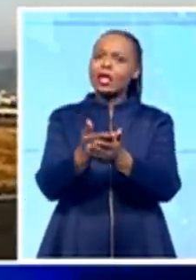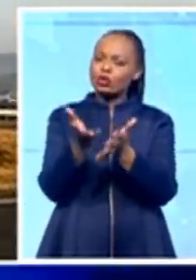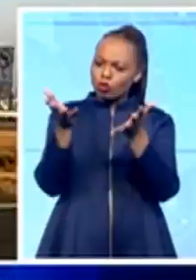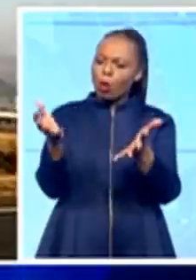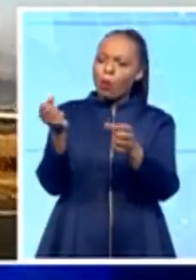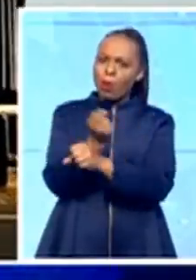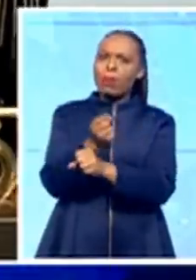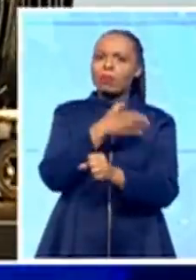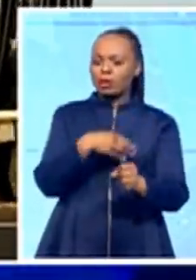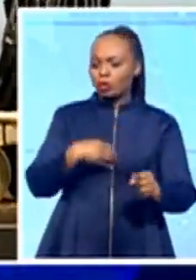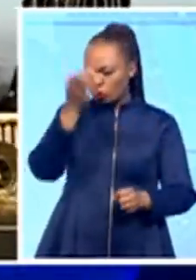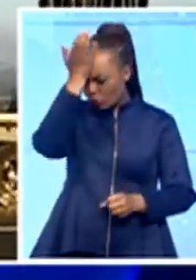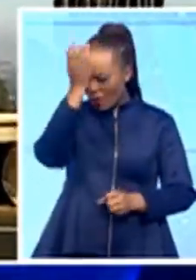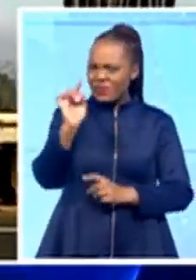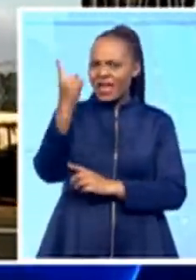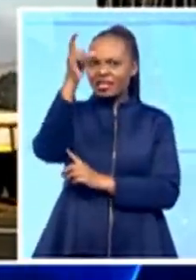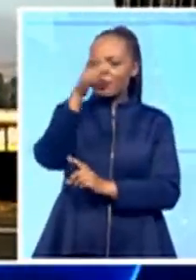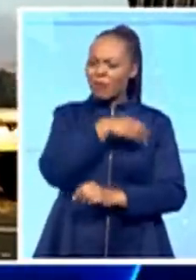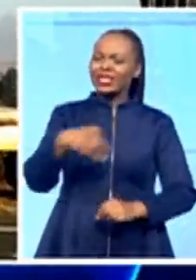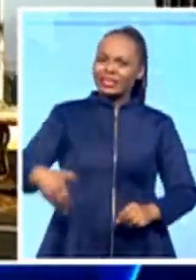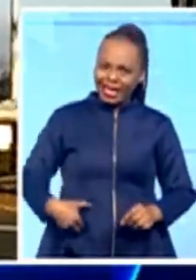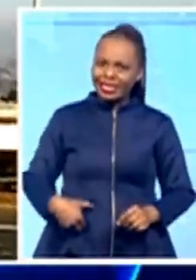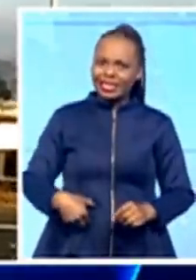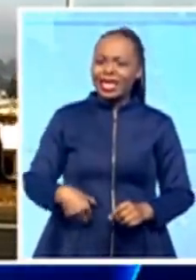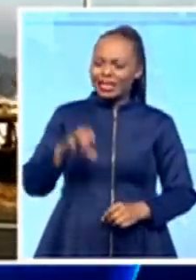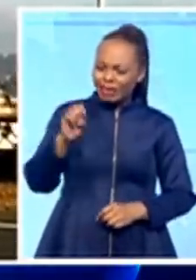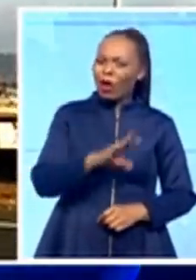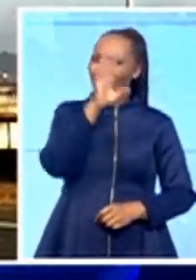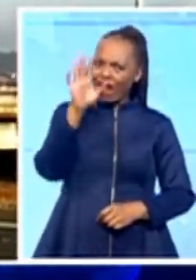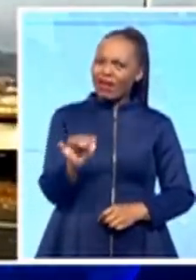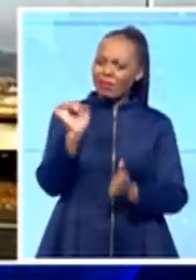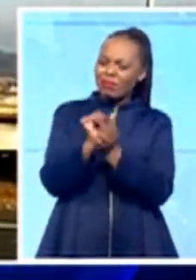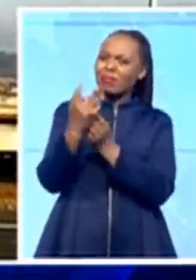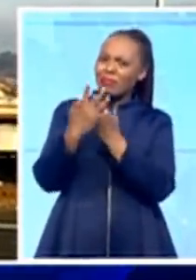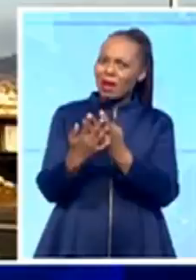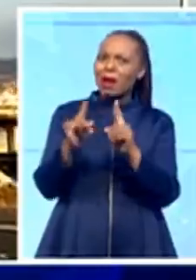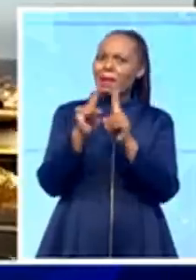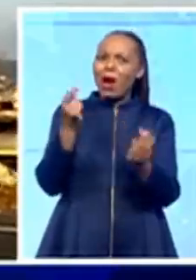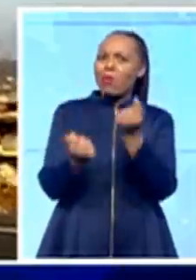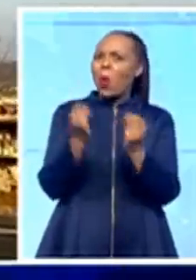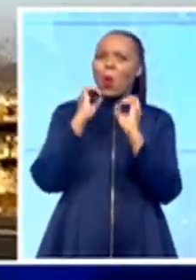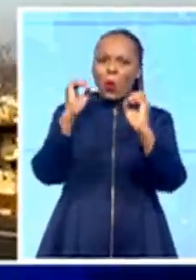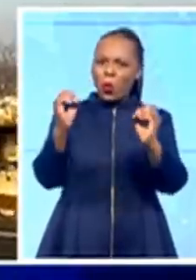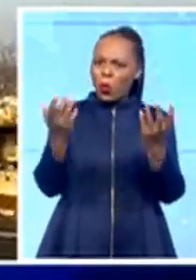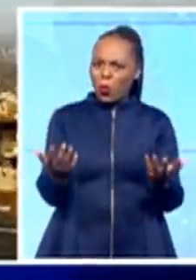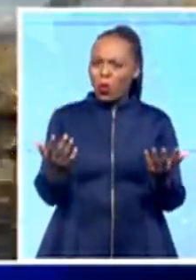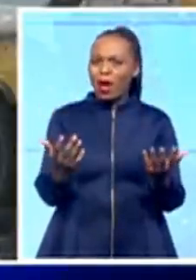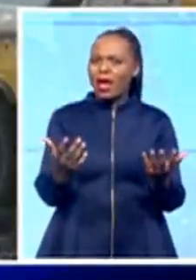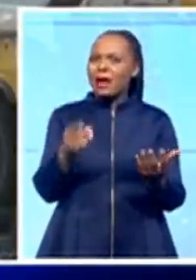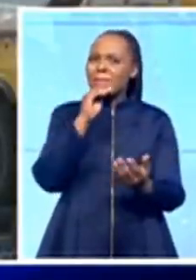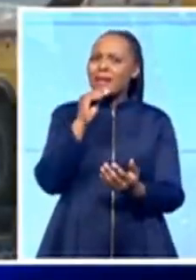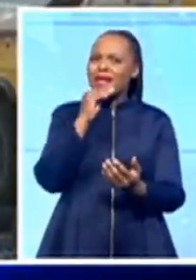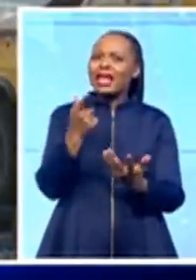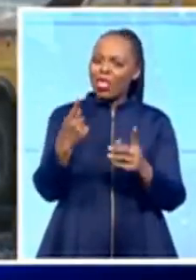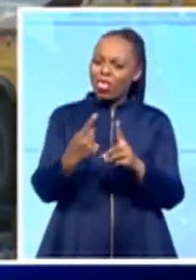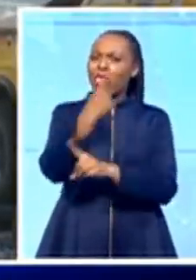Africa to be jailed without trial, is a travesty of justice. So this anger that you see has been instigated